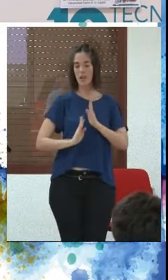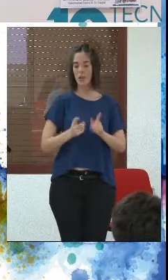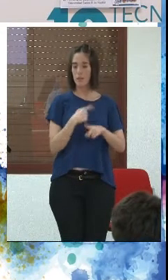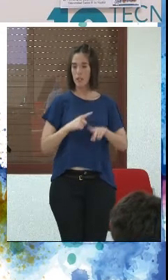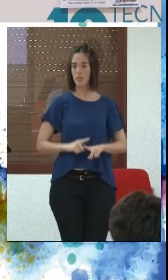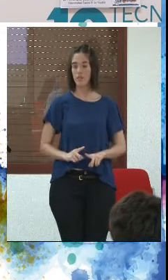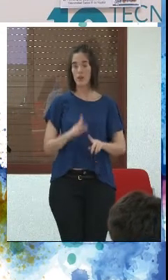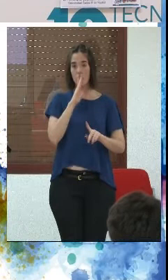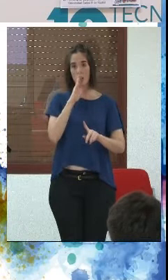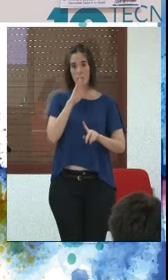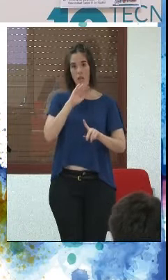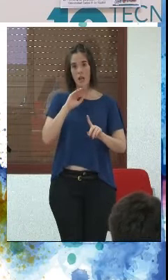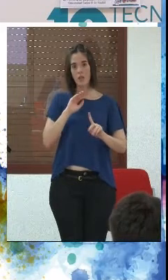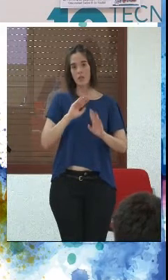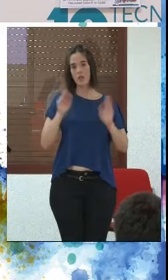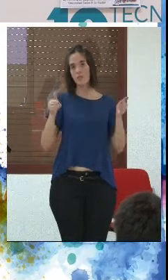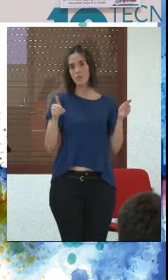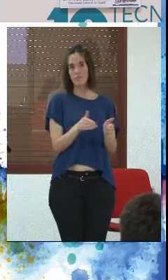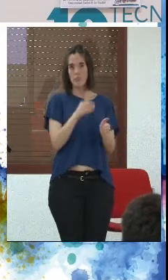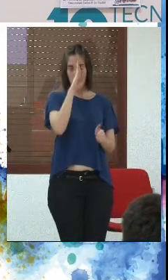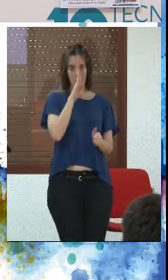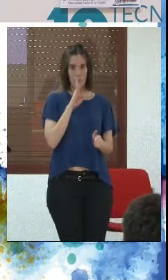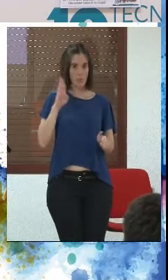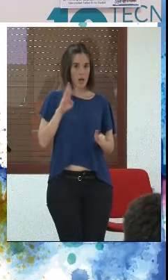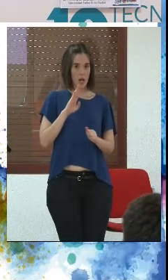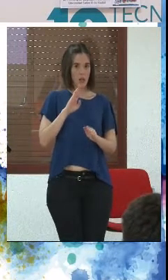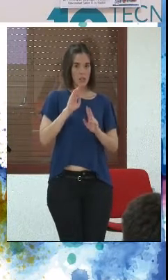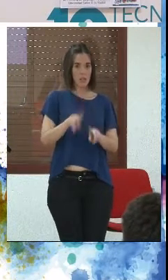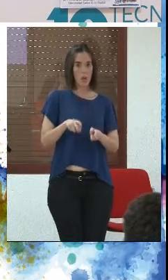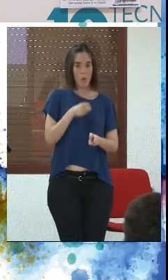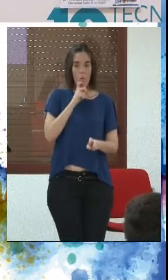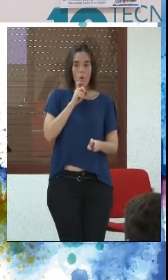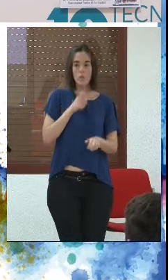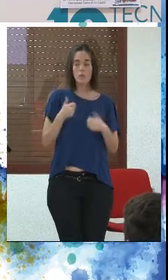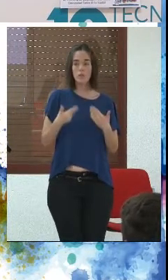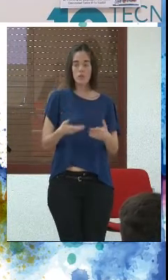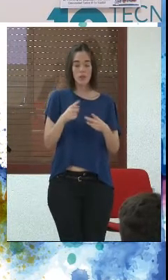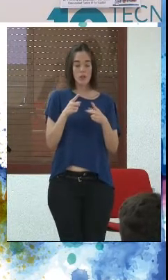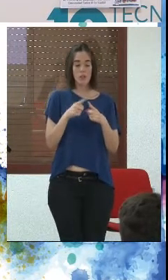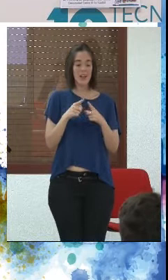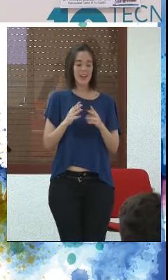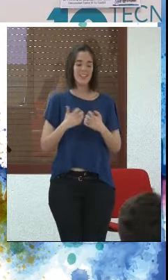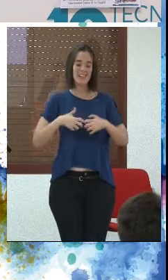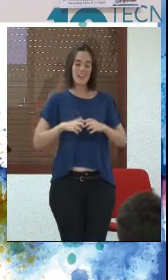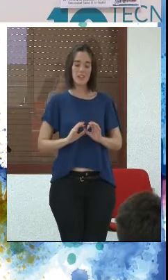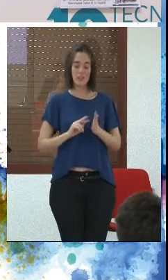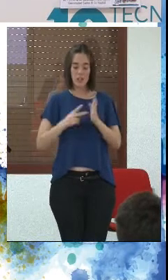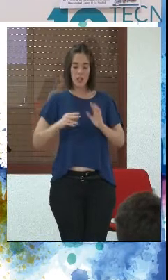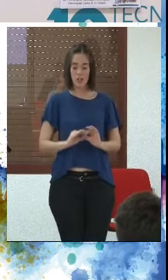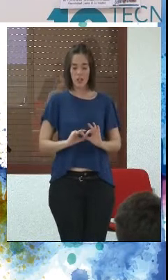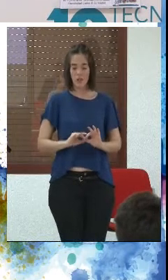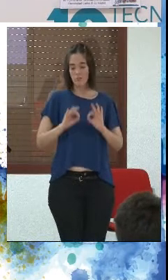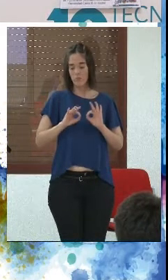we know that there are several treatments to deal with cerebral palsy, and one of the most important one is the single